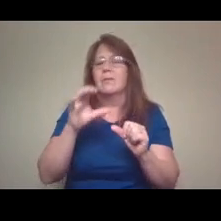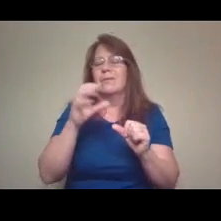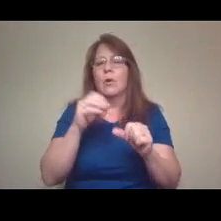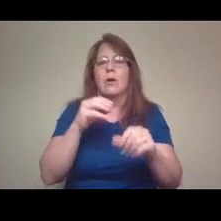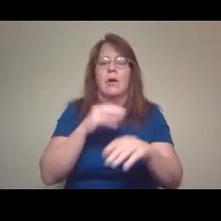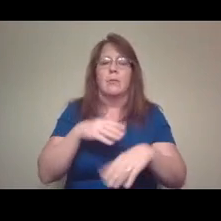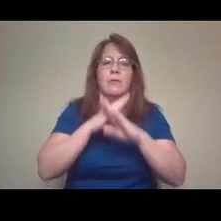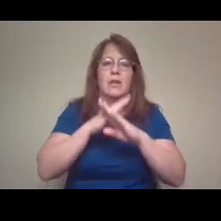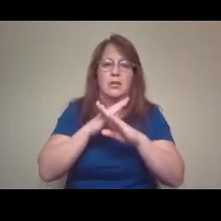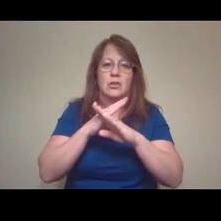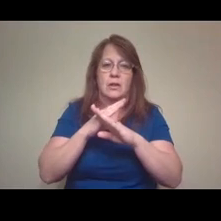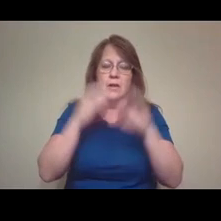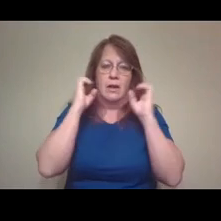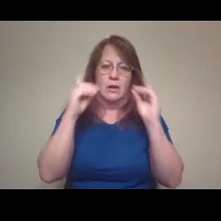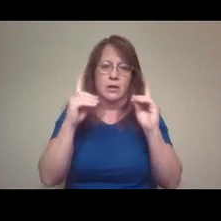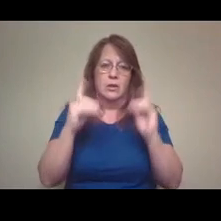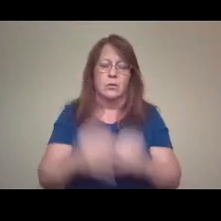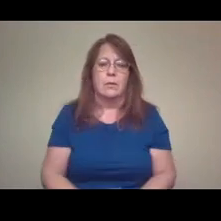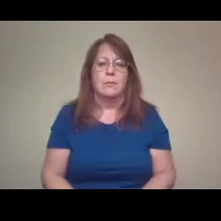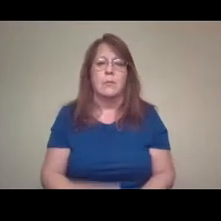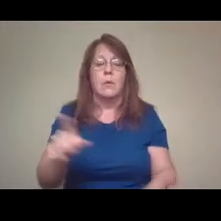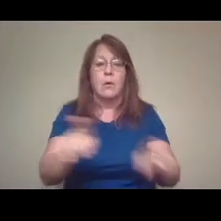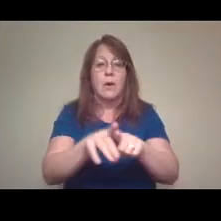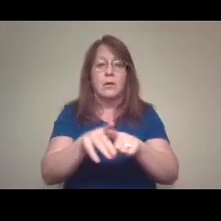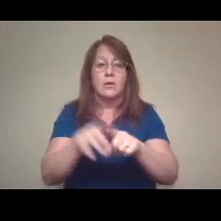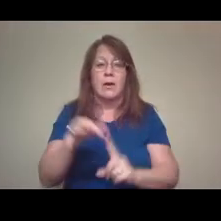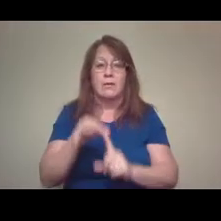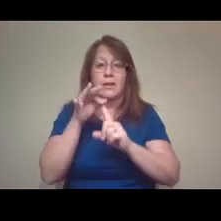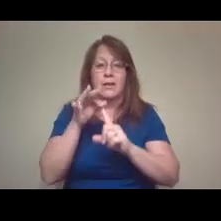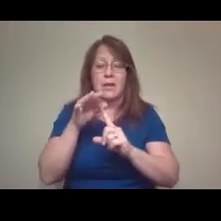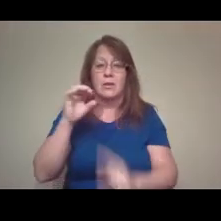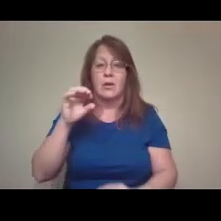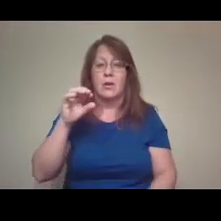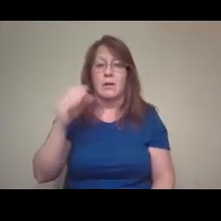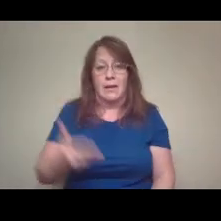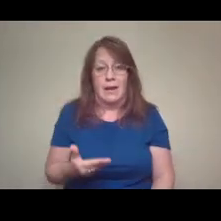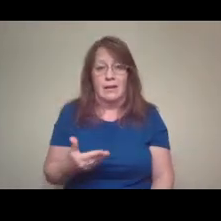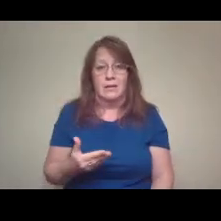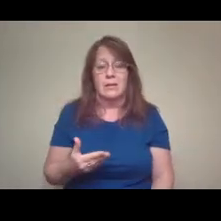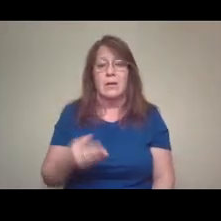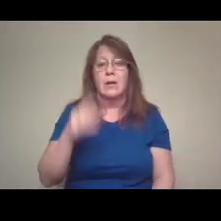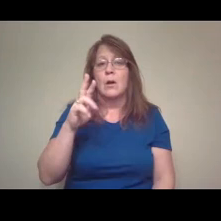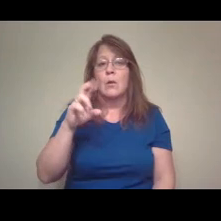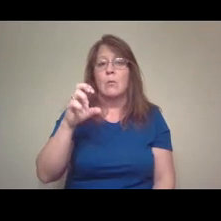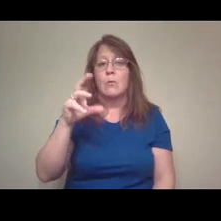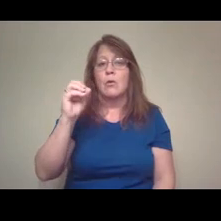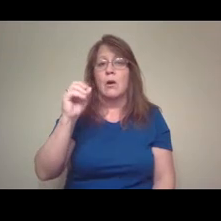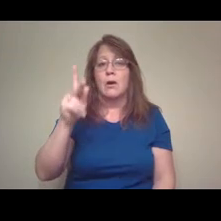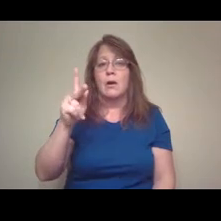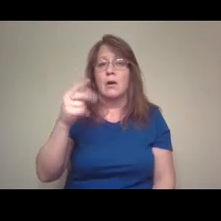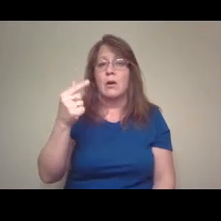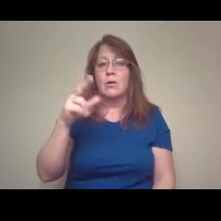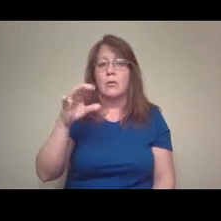we also have a special guest, Brook Griese from Judi's house, talking about supporting